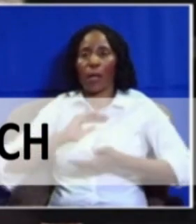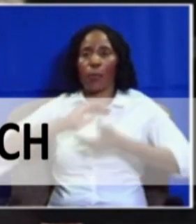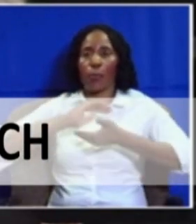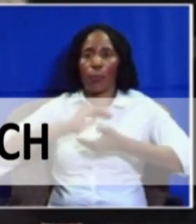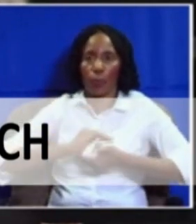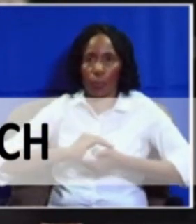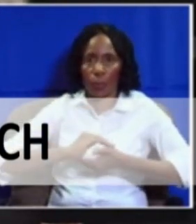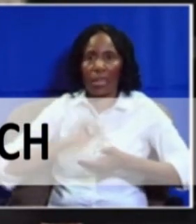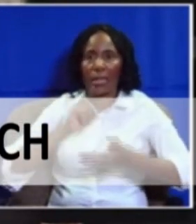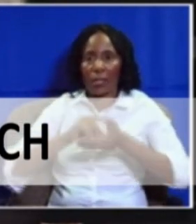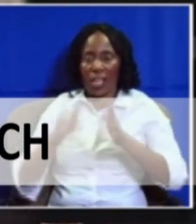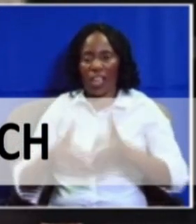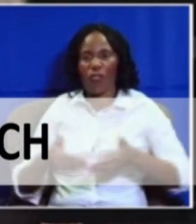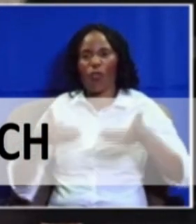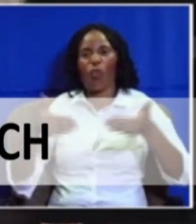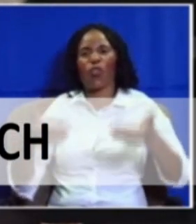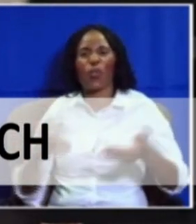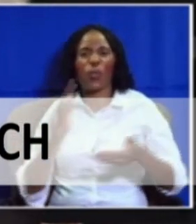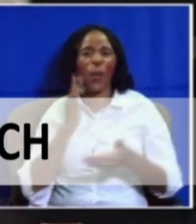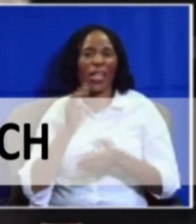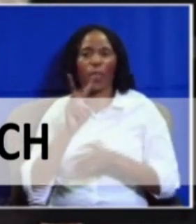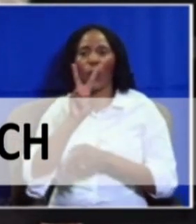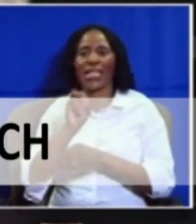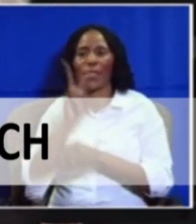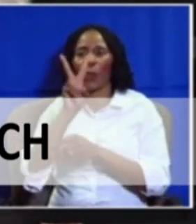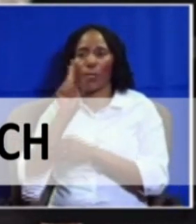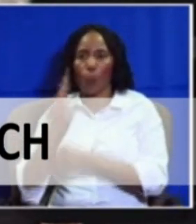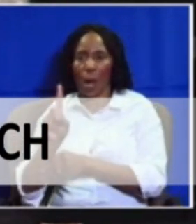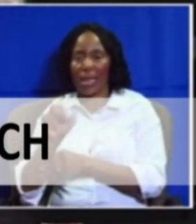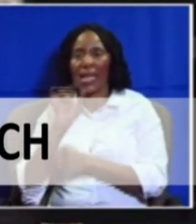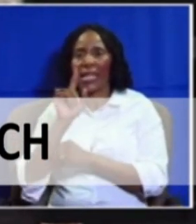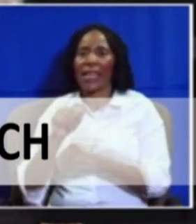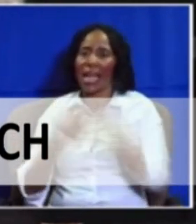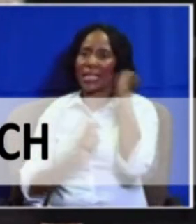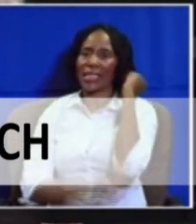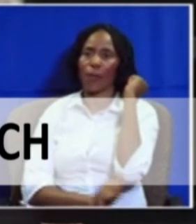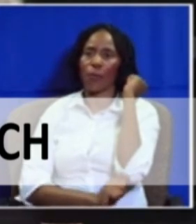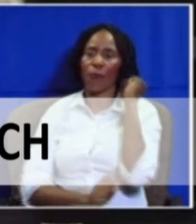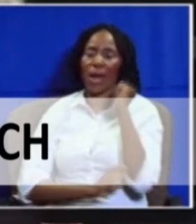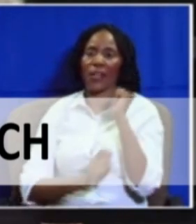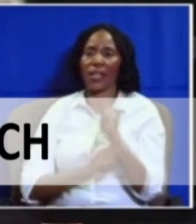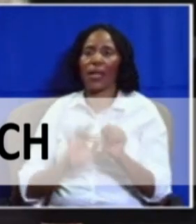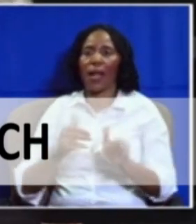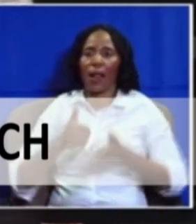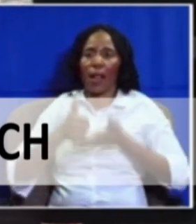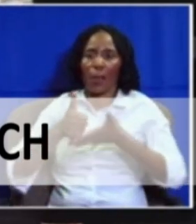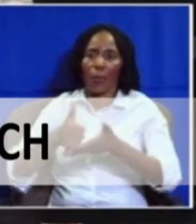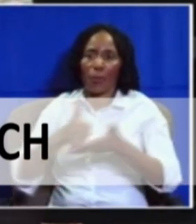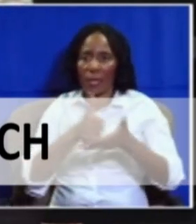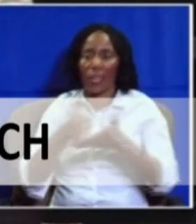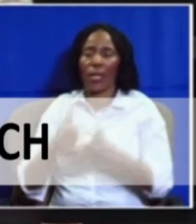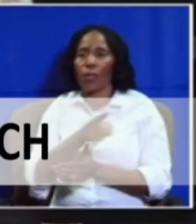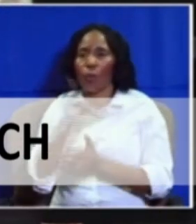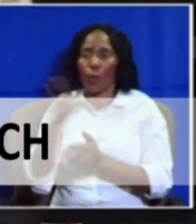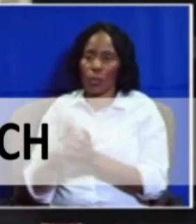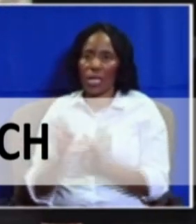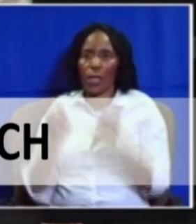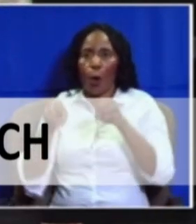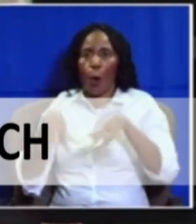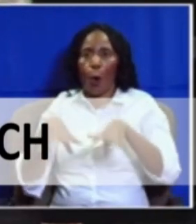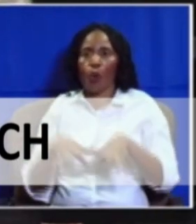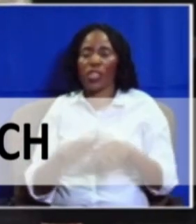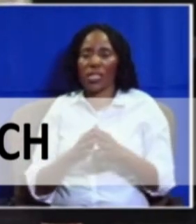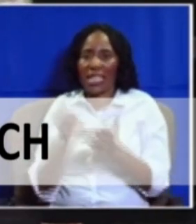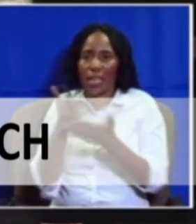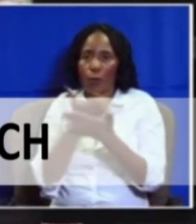in 2021 as a temporary relief measure in view of the plight of those who have lost economic